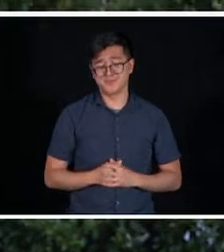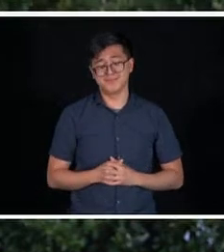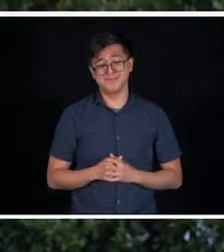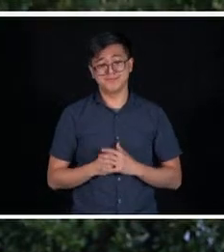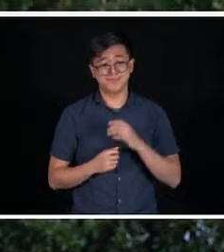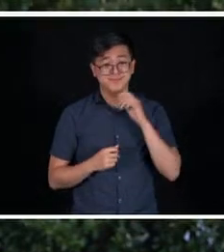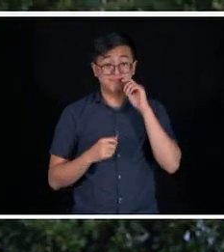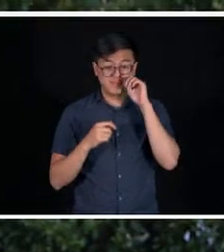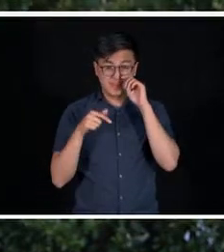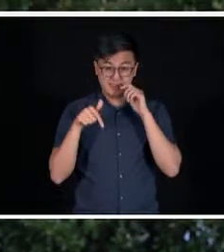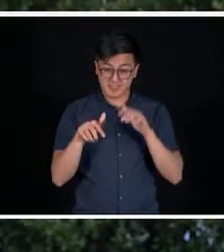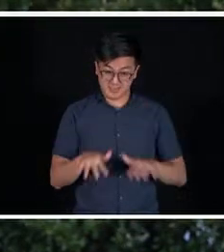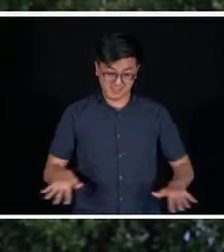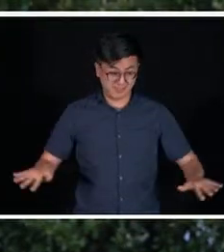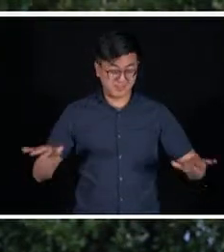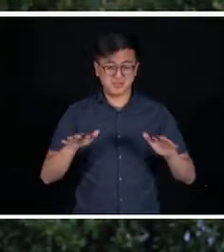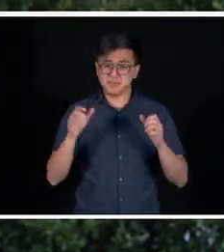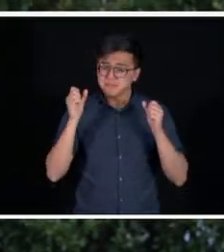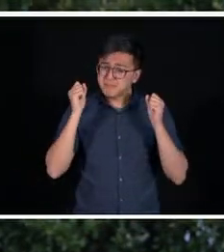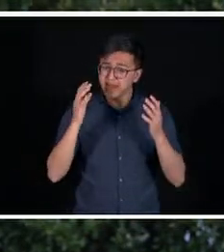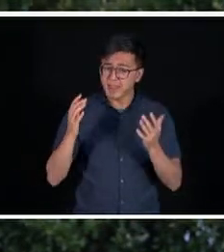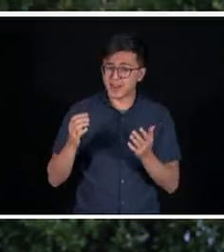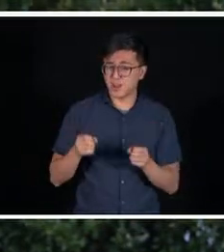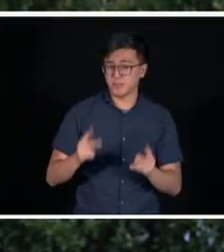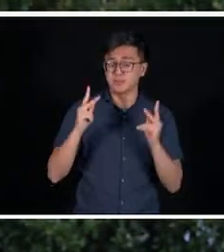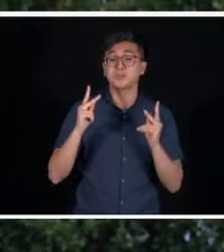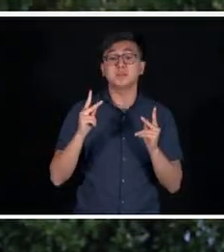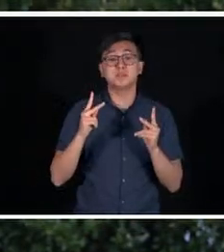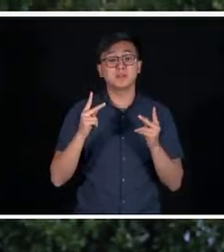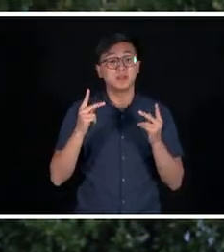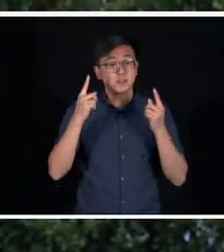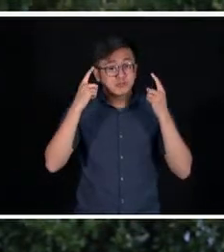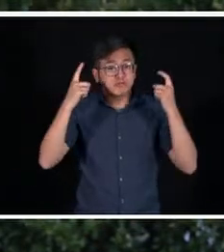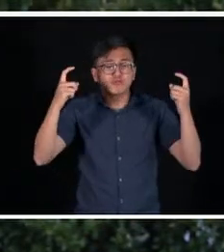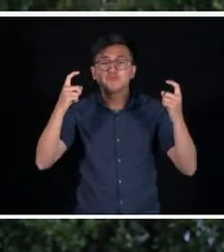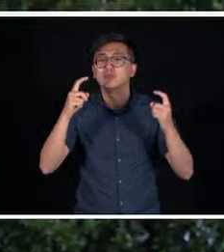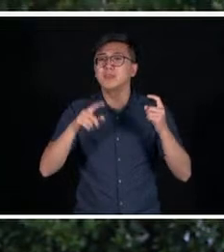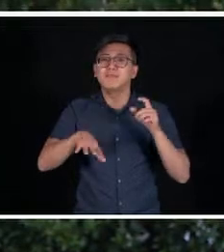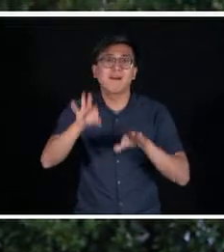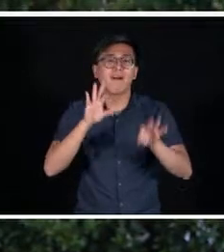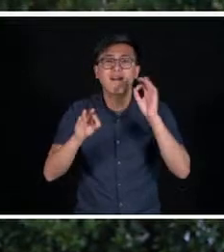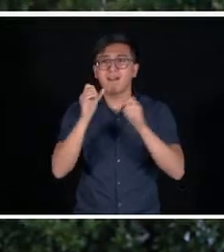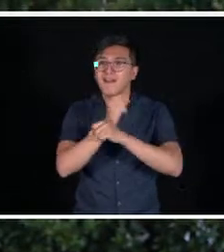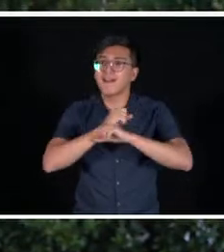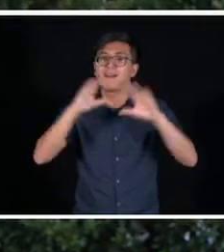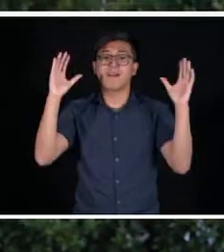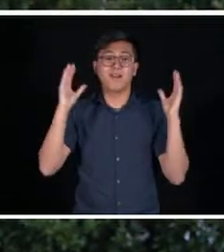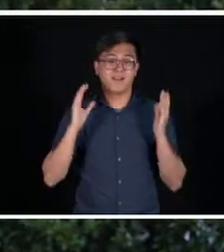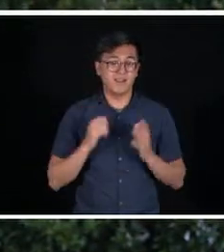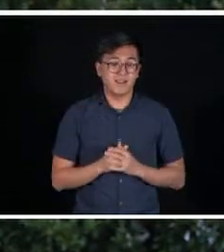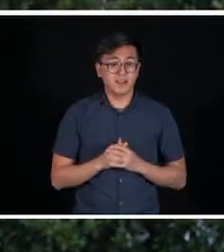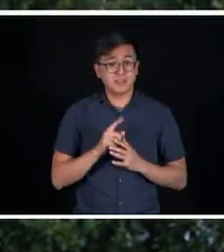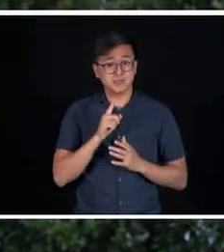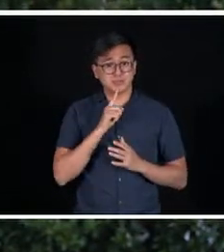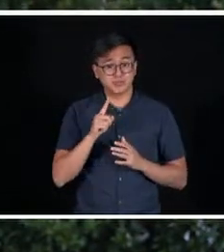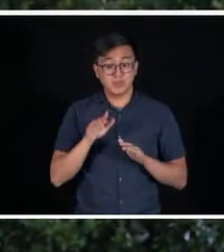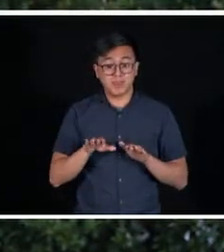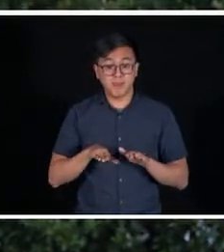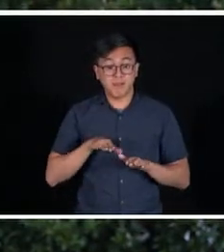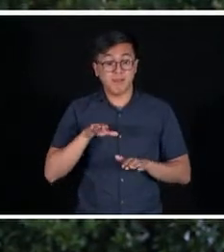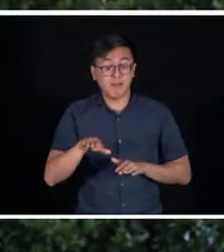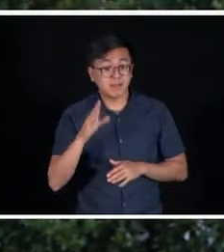It is a place of opportunity, a launching pad for dreams, a stepping stone toward success.